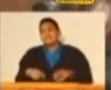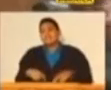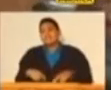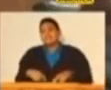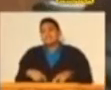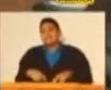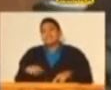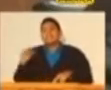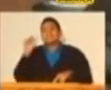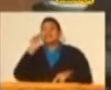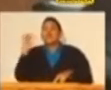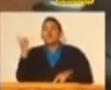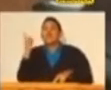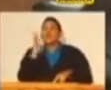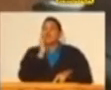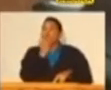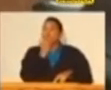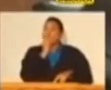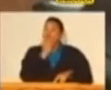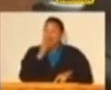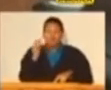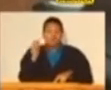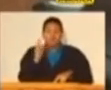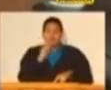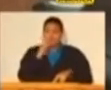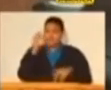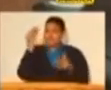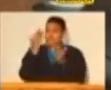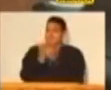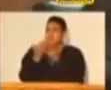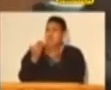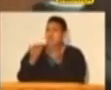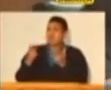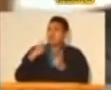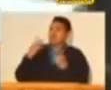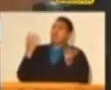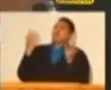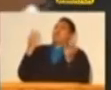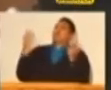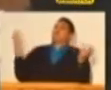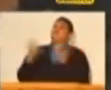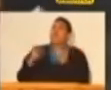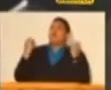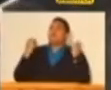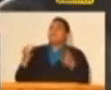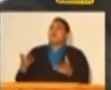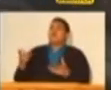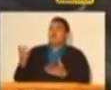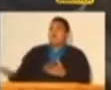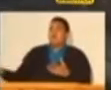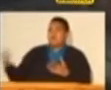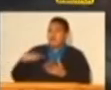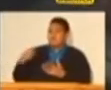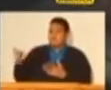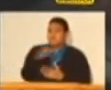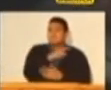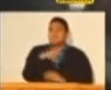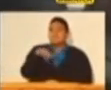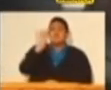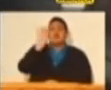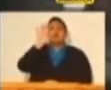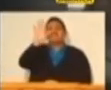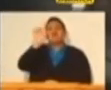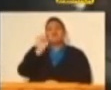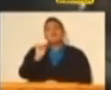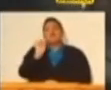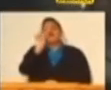allegation. It was a fact of frightening proportions. Finding